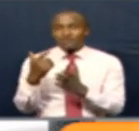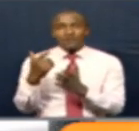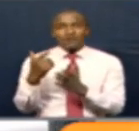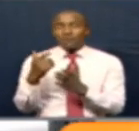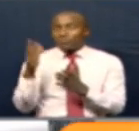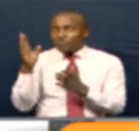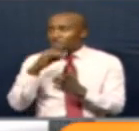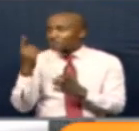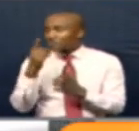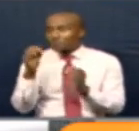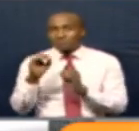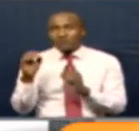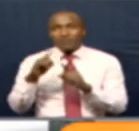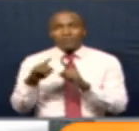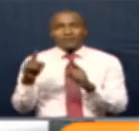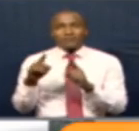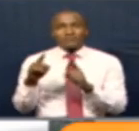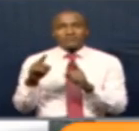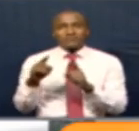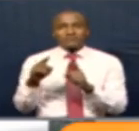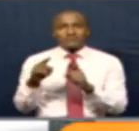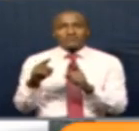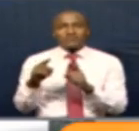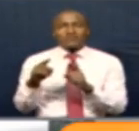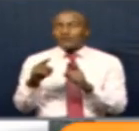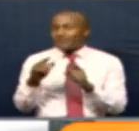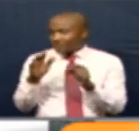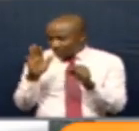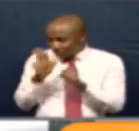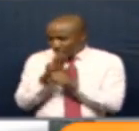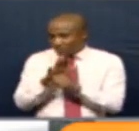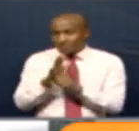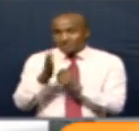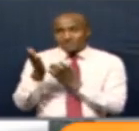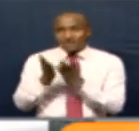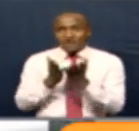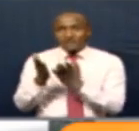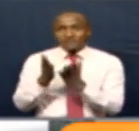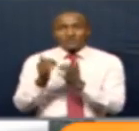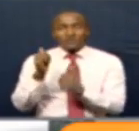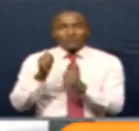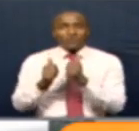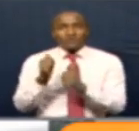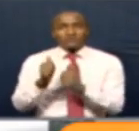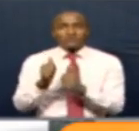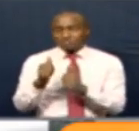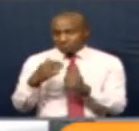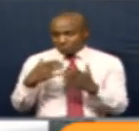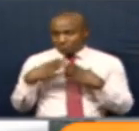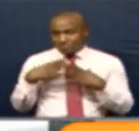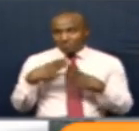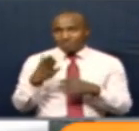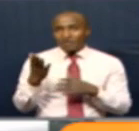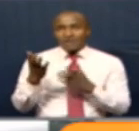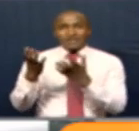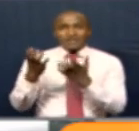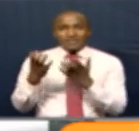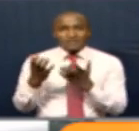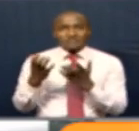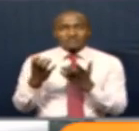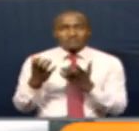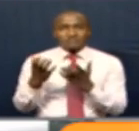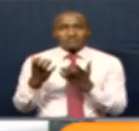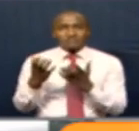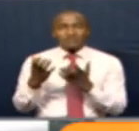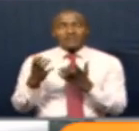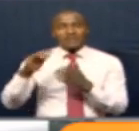waste, essentially the full spectrum of service that the citizen needs or requires